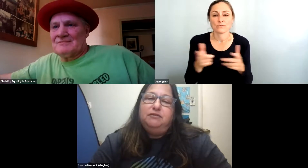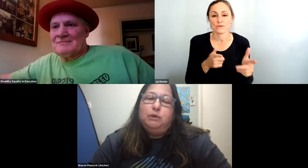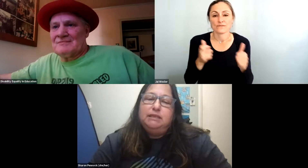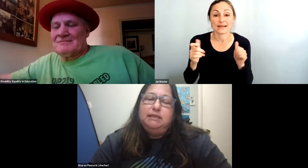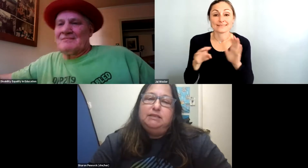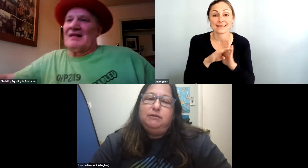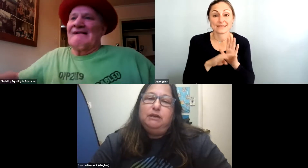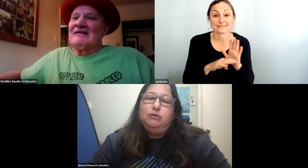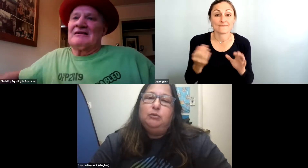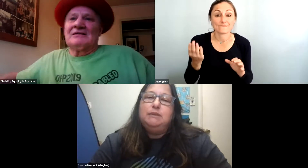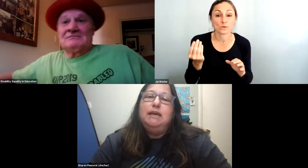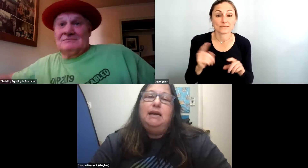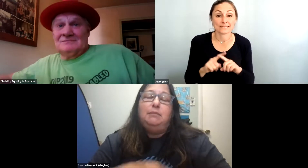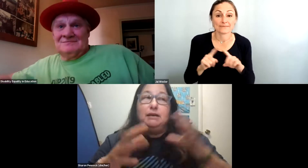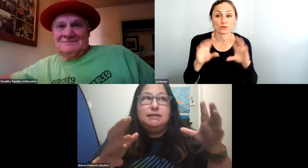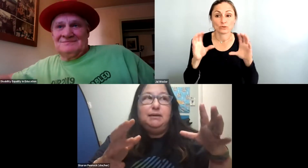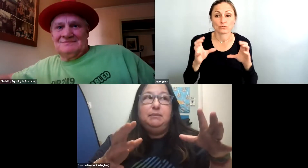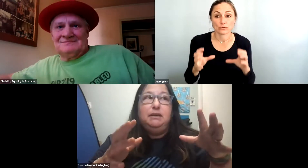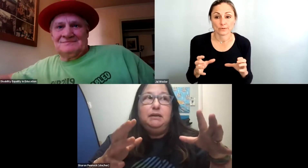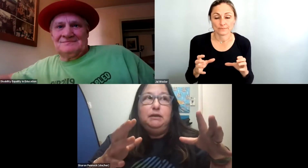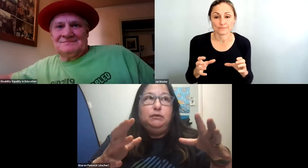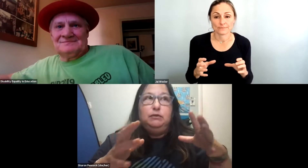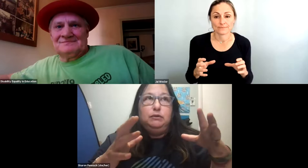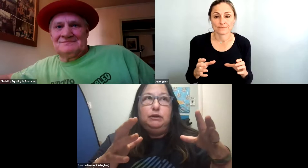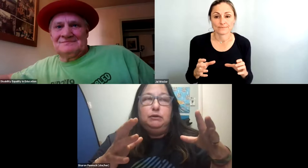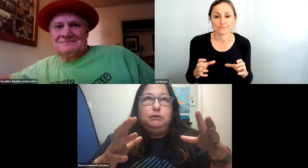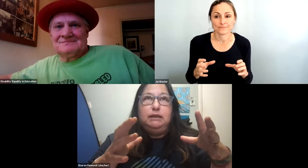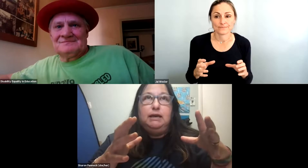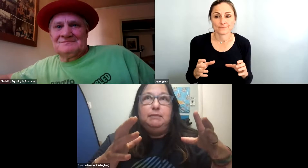of 14 different groups, and amongst them,